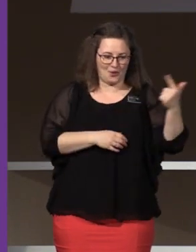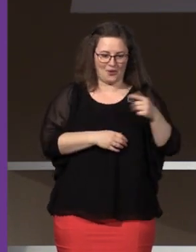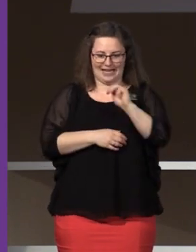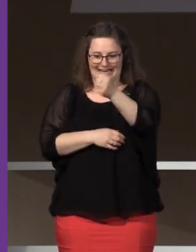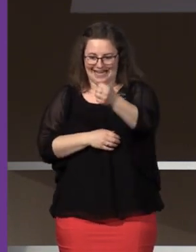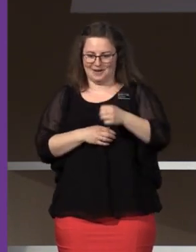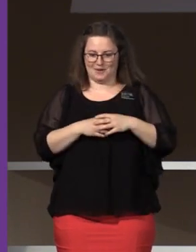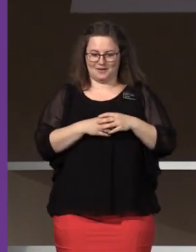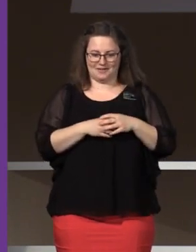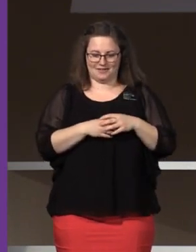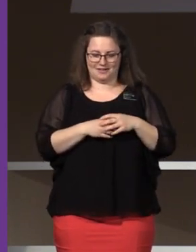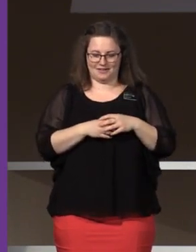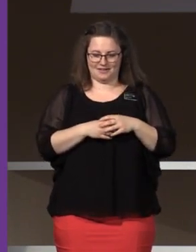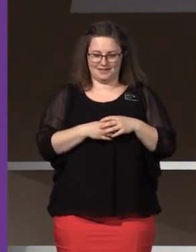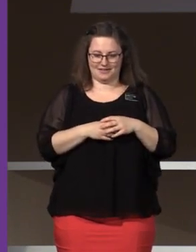7, 9, 7,